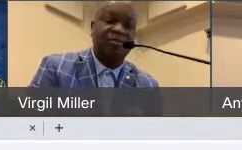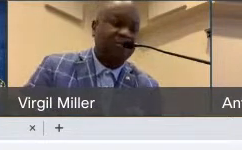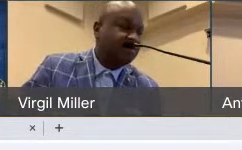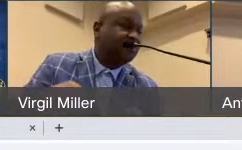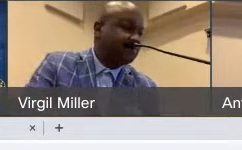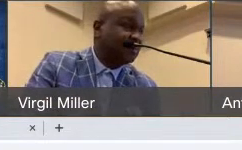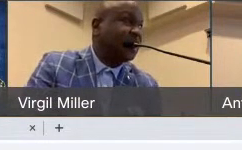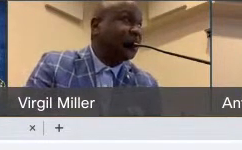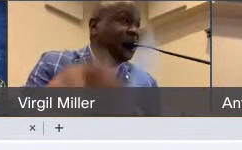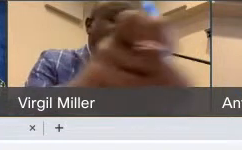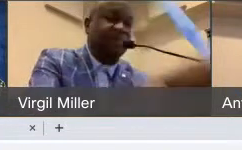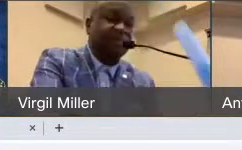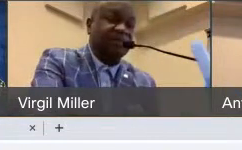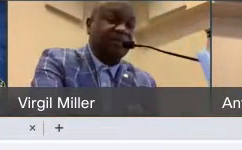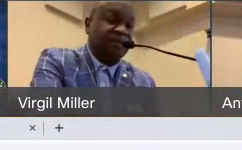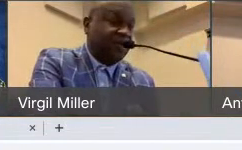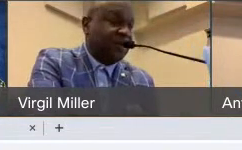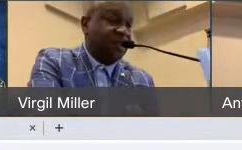$5 million.